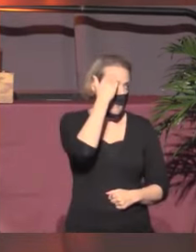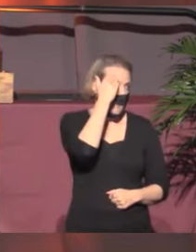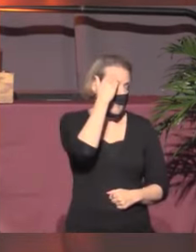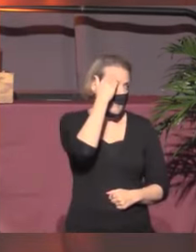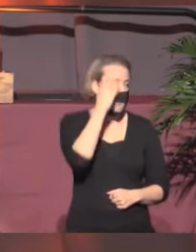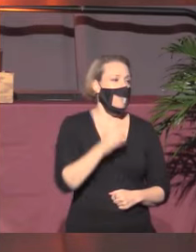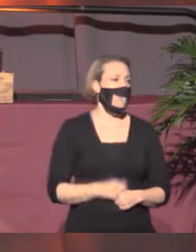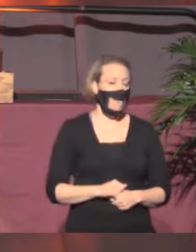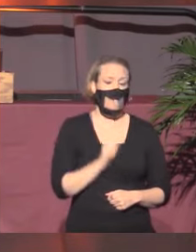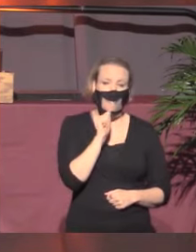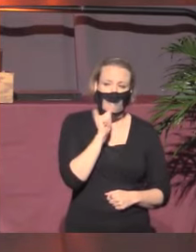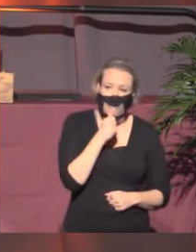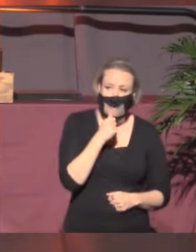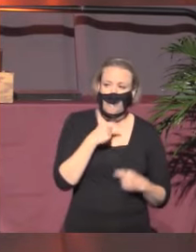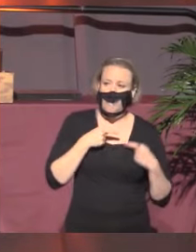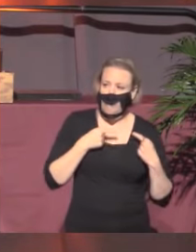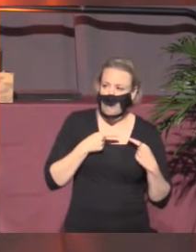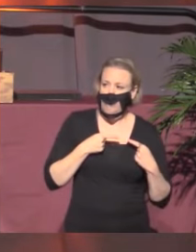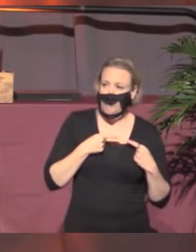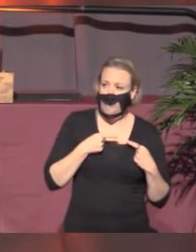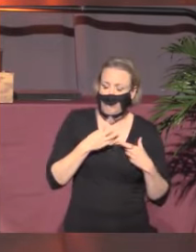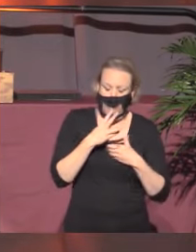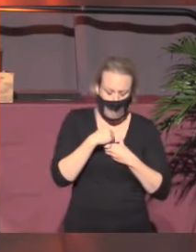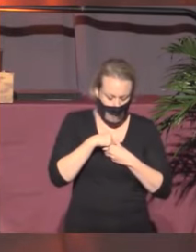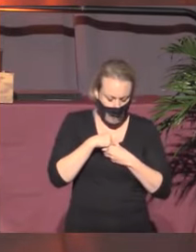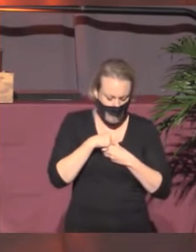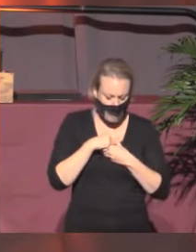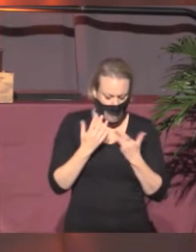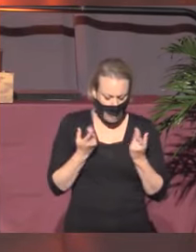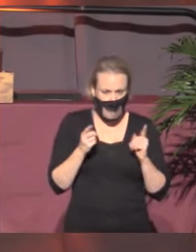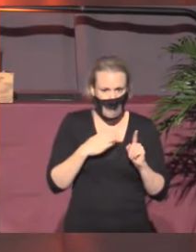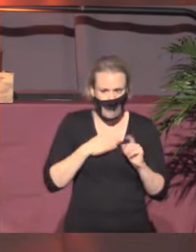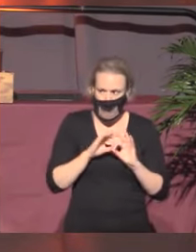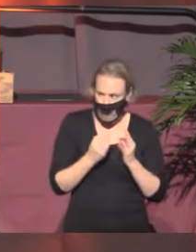silence as you worried about what would happen to your family.